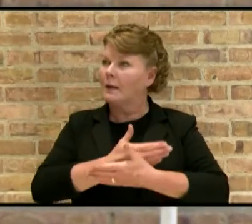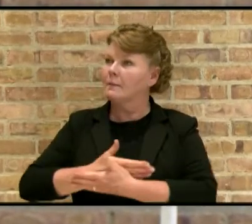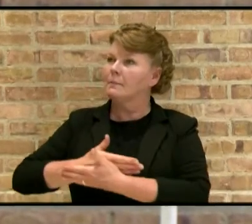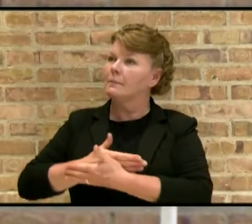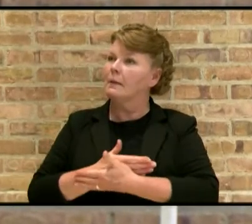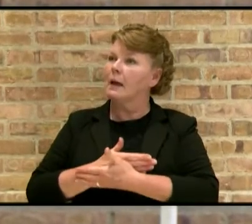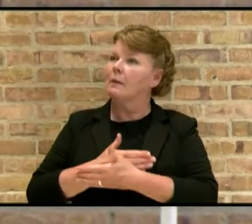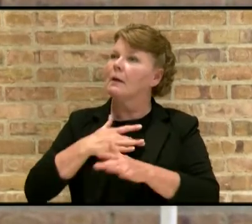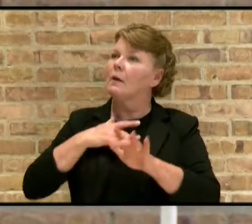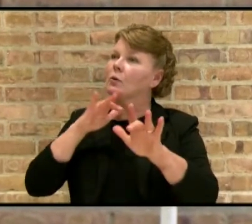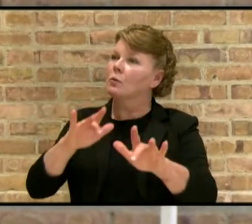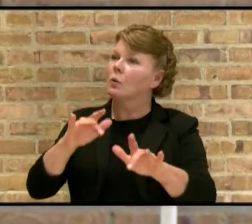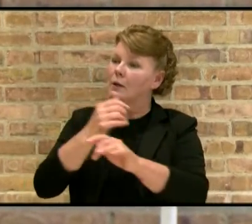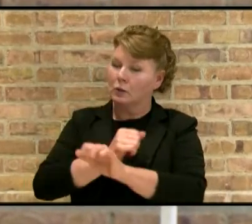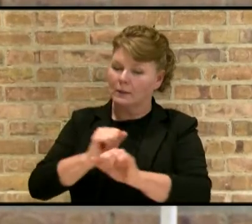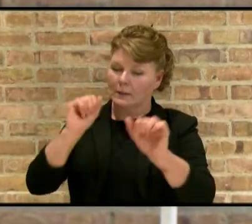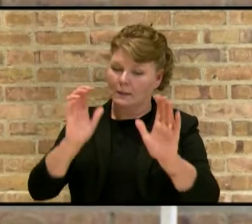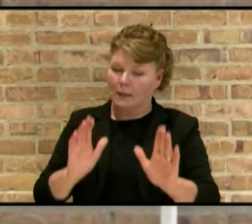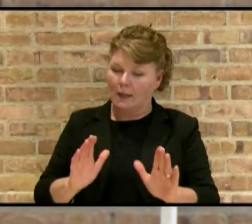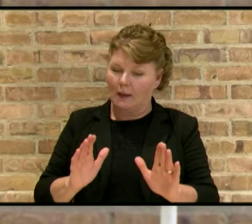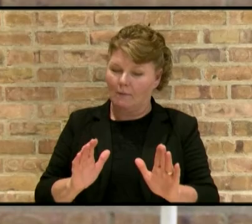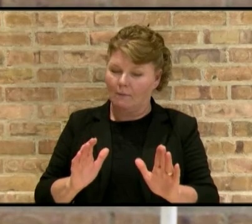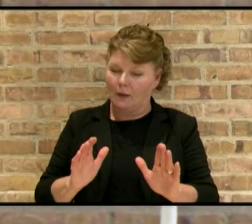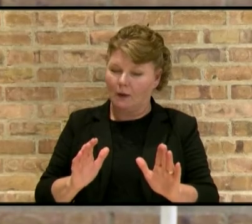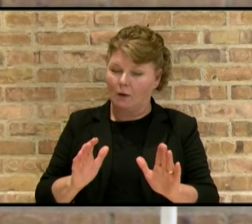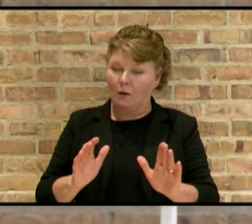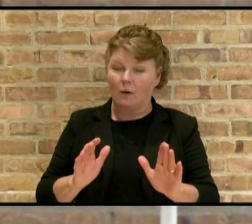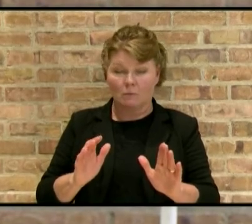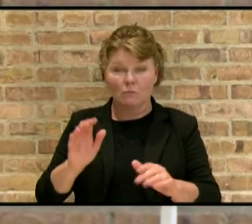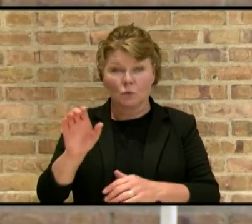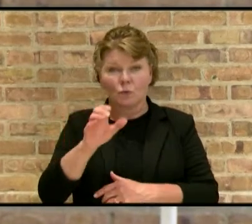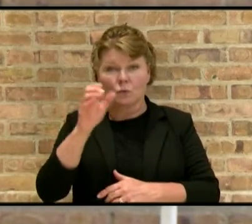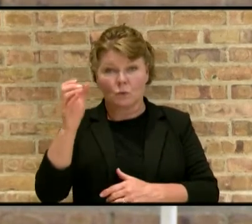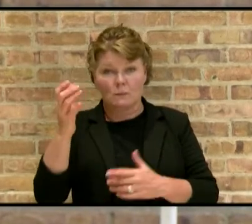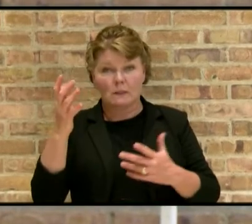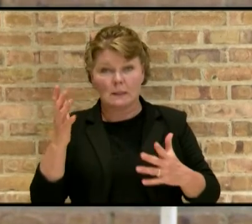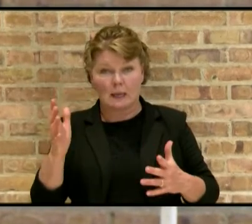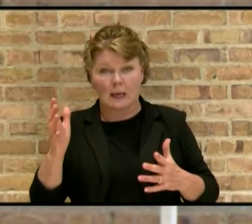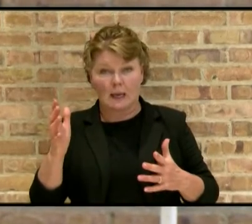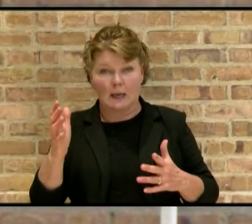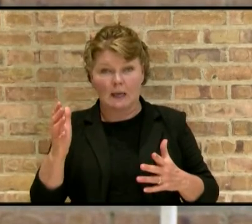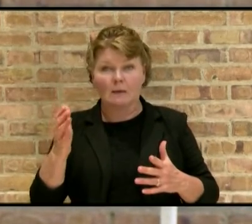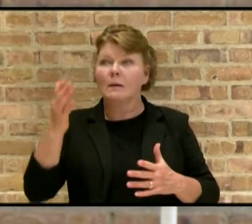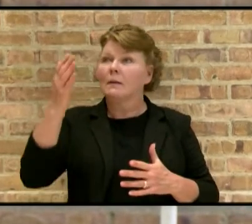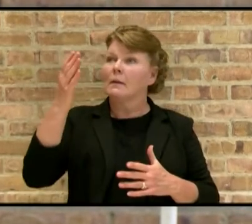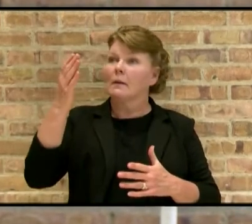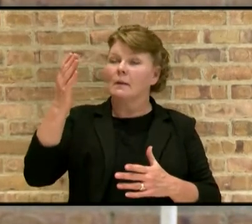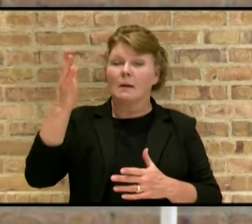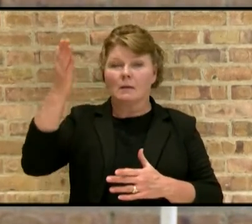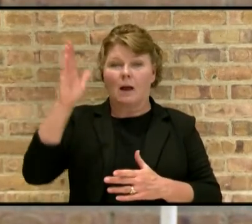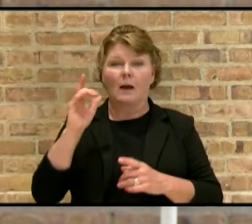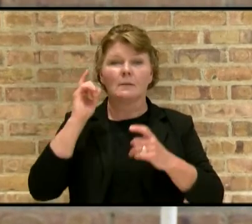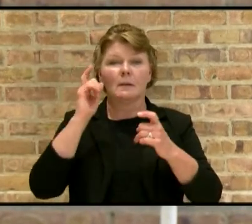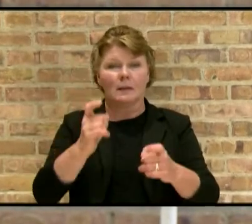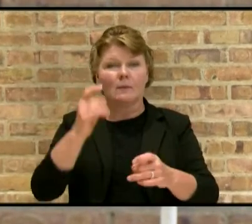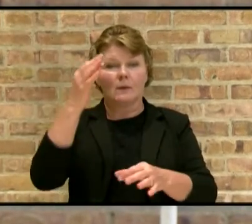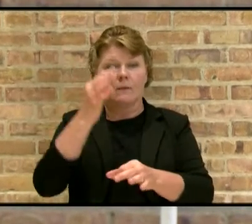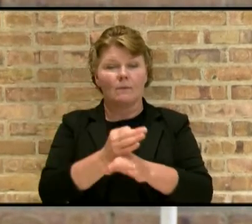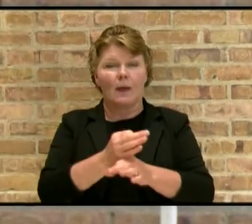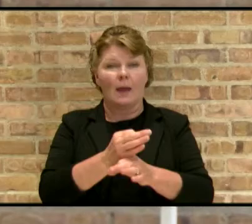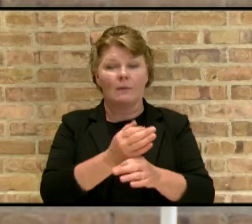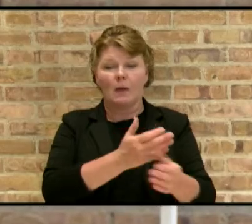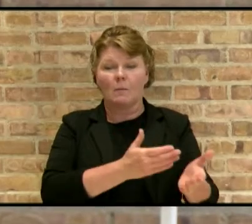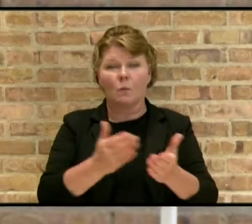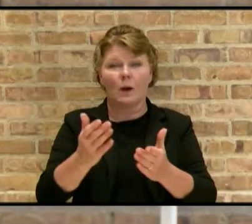gracious Savior. On this other side of Christmas, may the gift of faith as God brings us to the joy